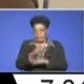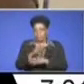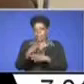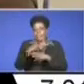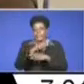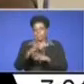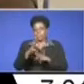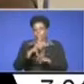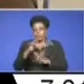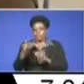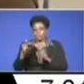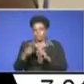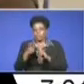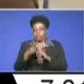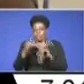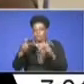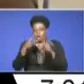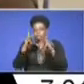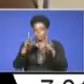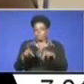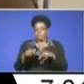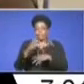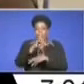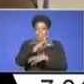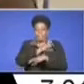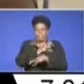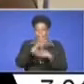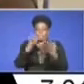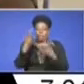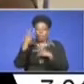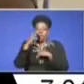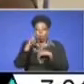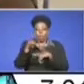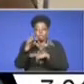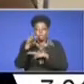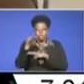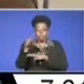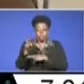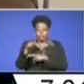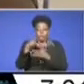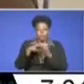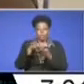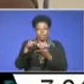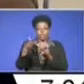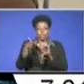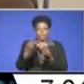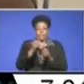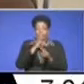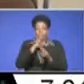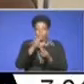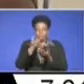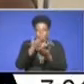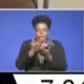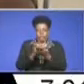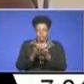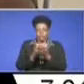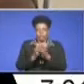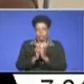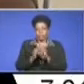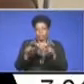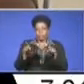letting them know, listen, the police is here watching you, and what you are doing is not good. And we also